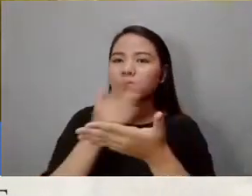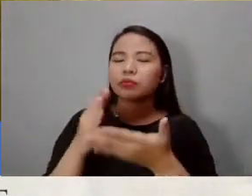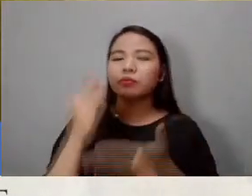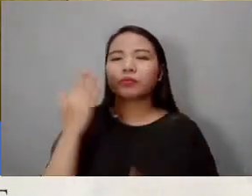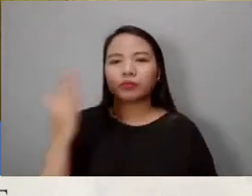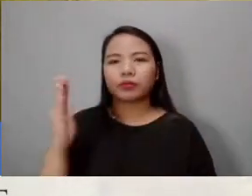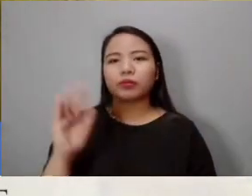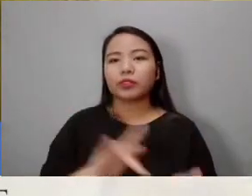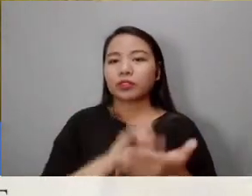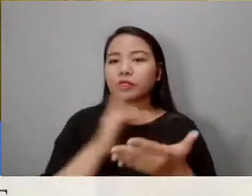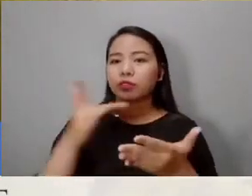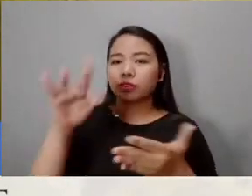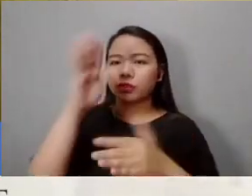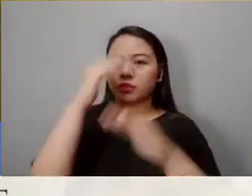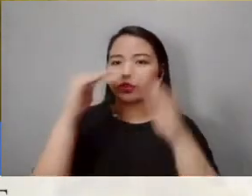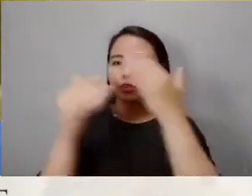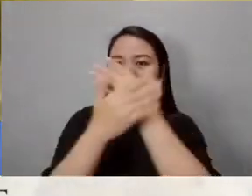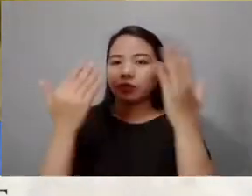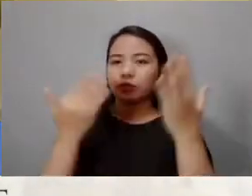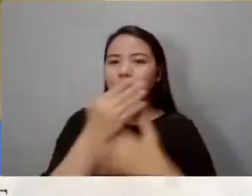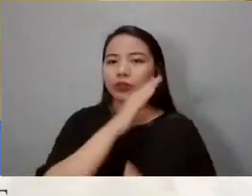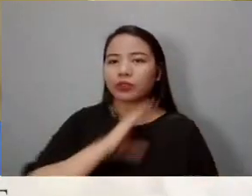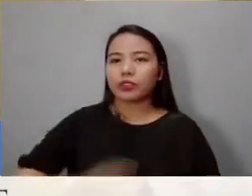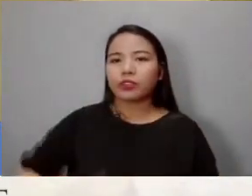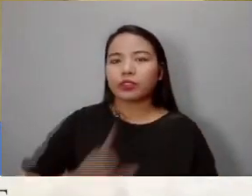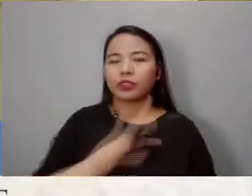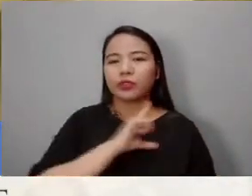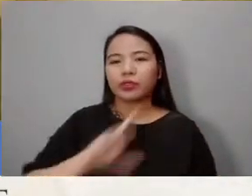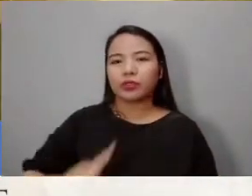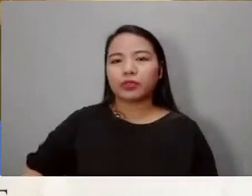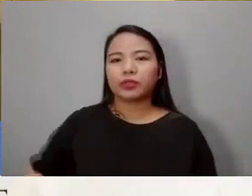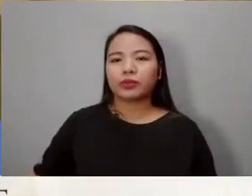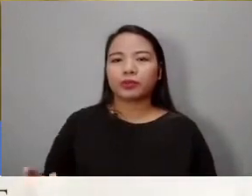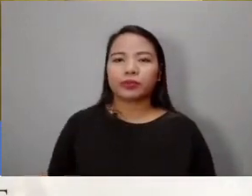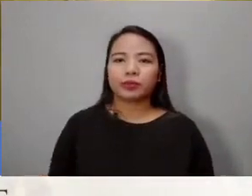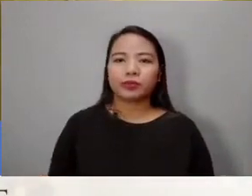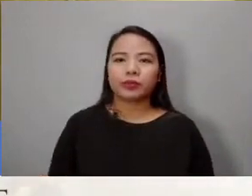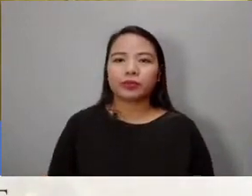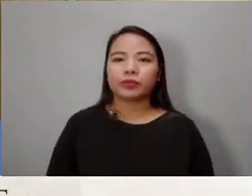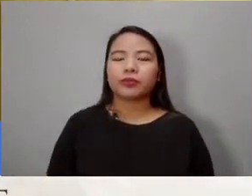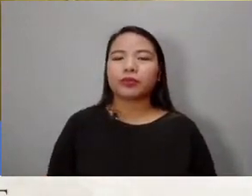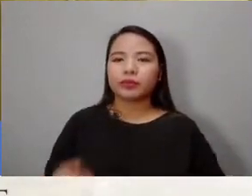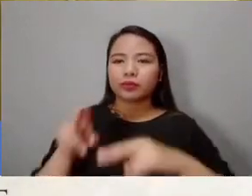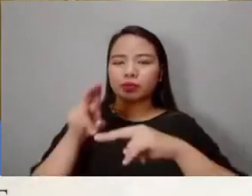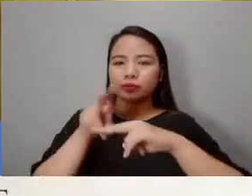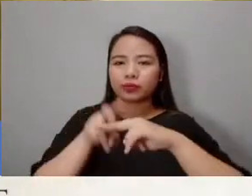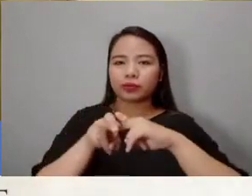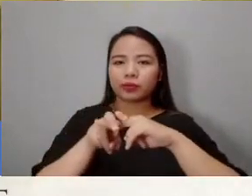heaven through Christ our Lord. Please be seated.